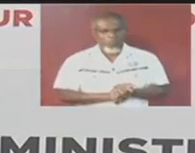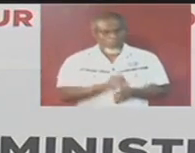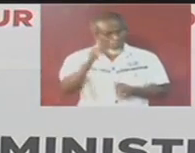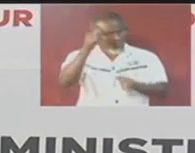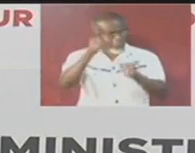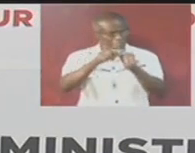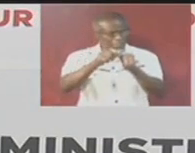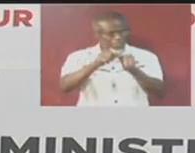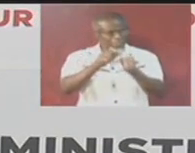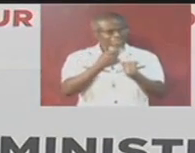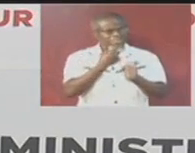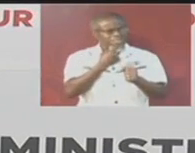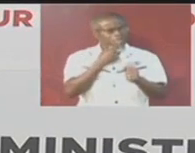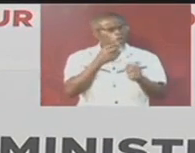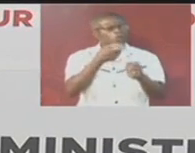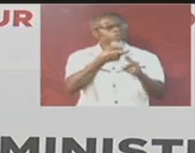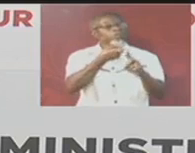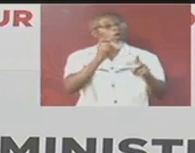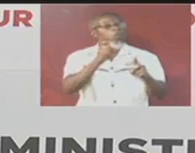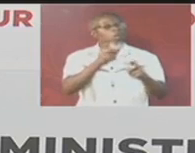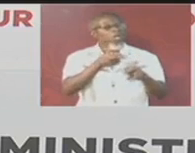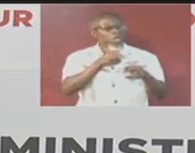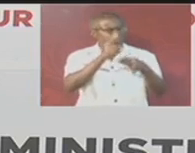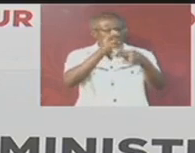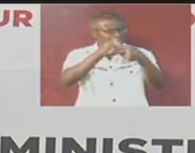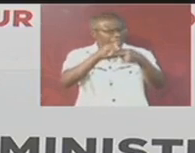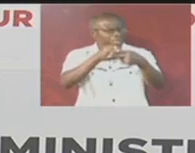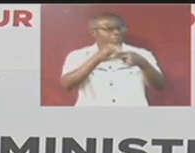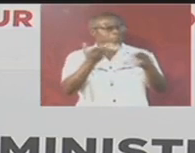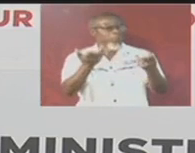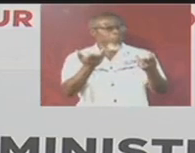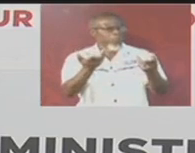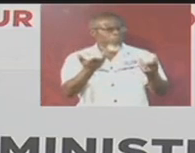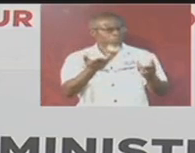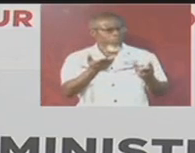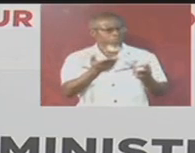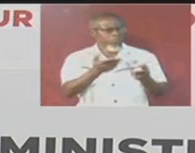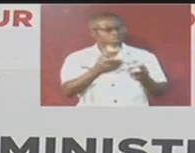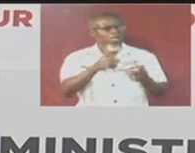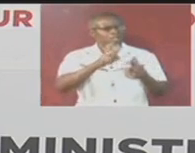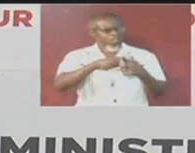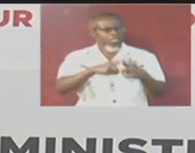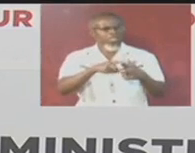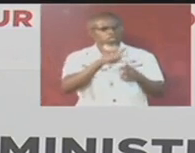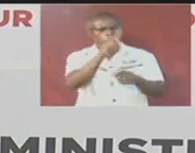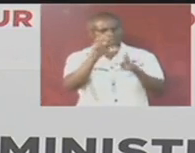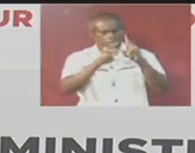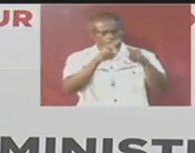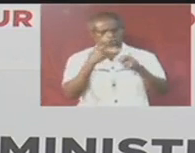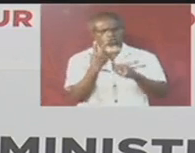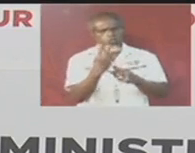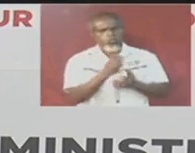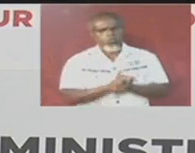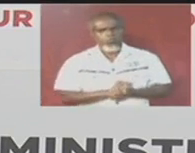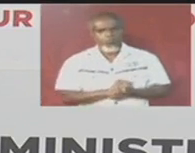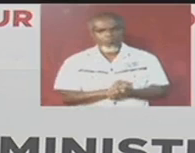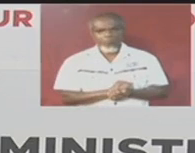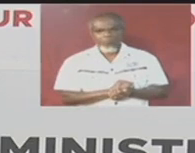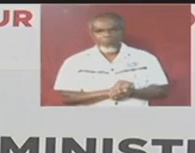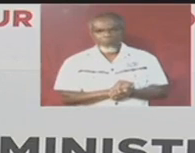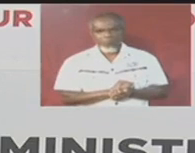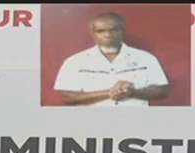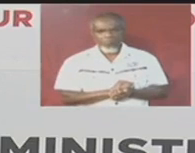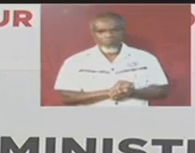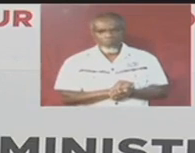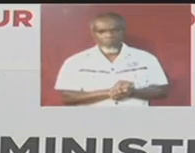by stating your name and the name of the media house that you represent before posing your questions to our panelists. In order to